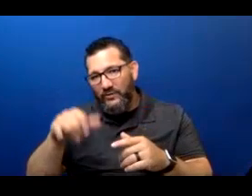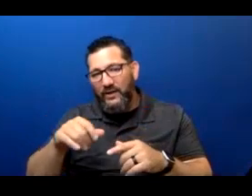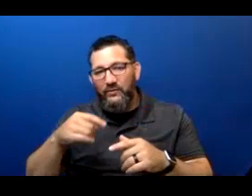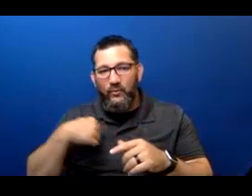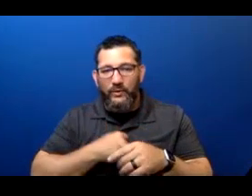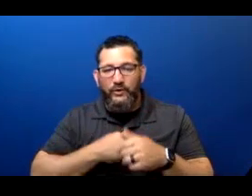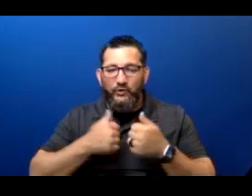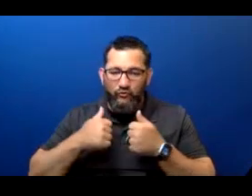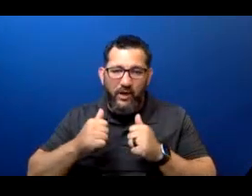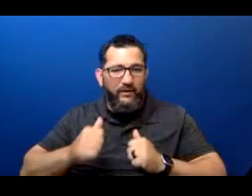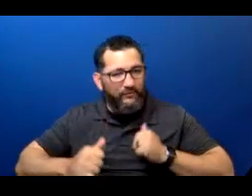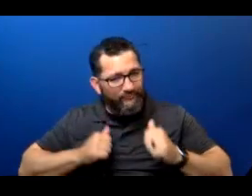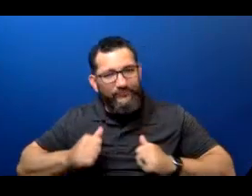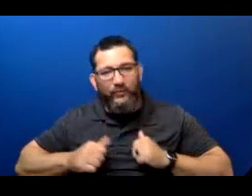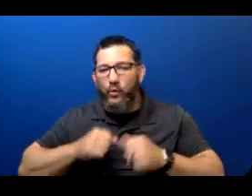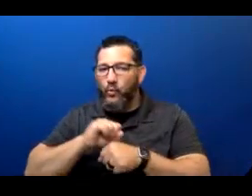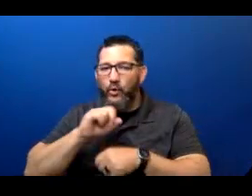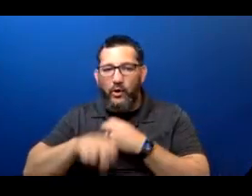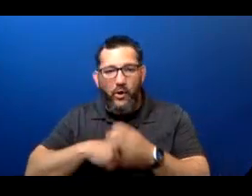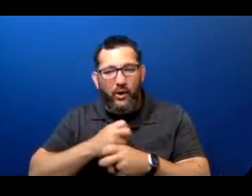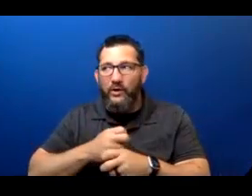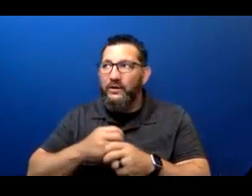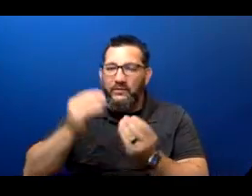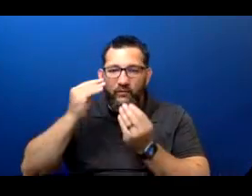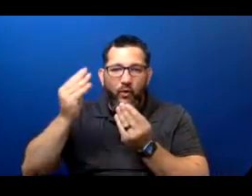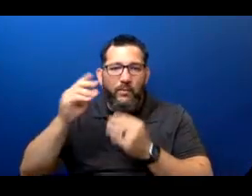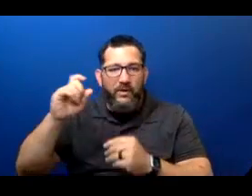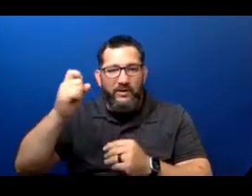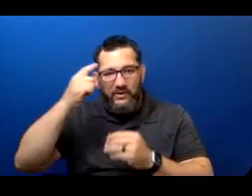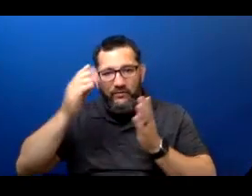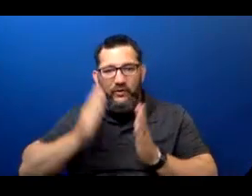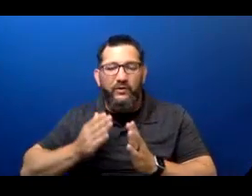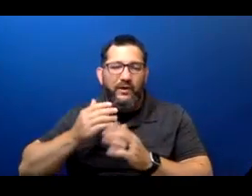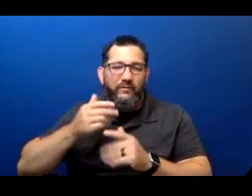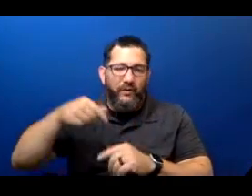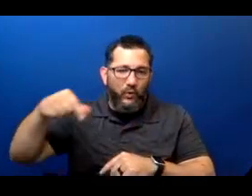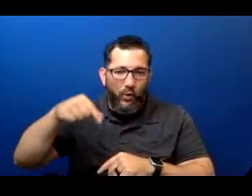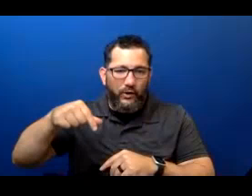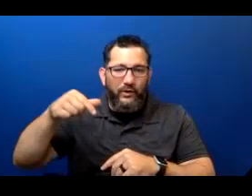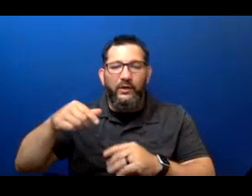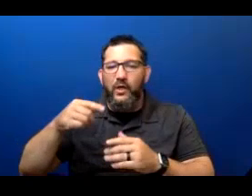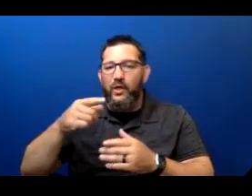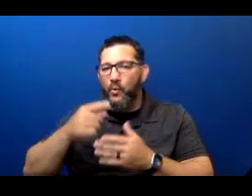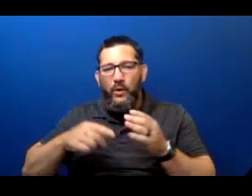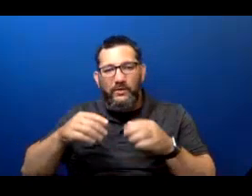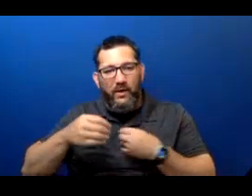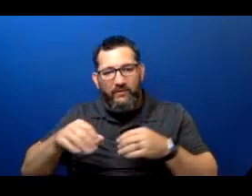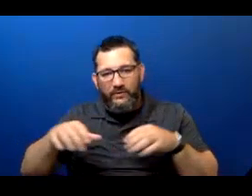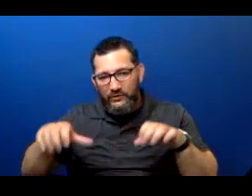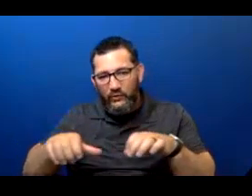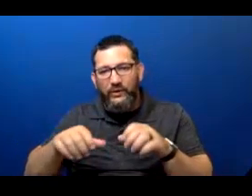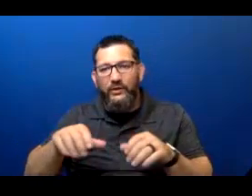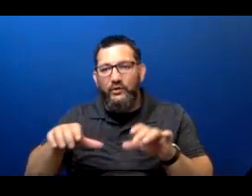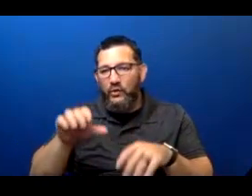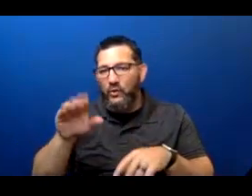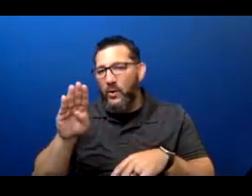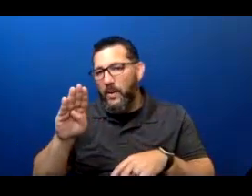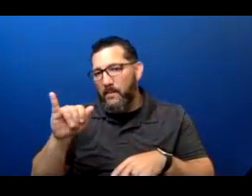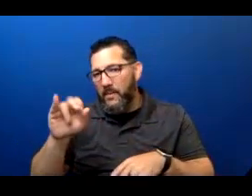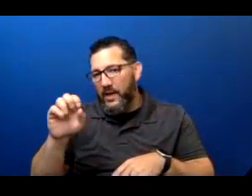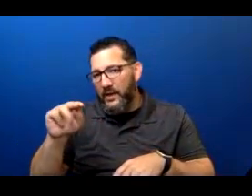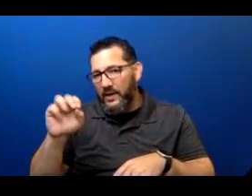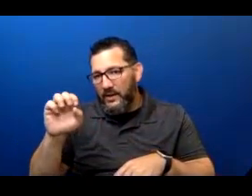and we work very hard. We update our governor quarterly on activities of the office. We do biennium reports.